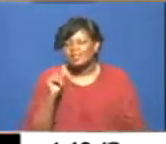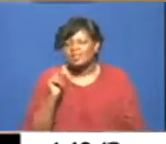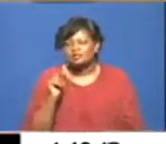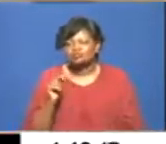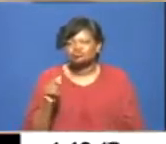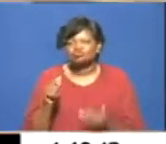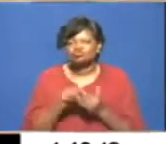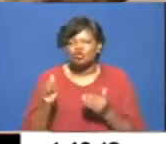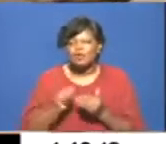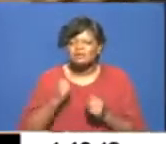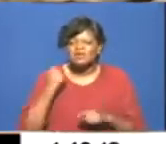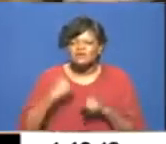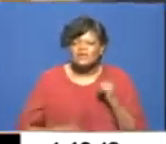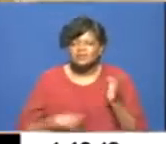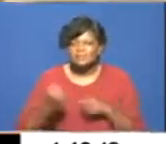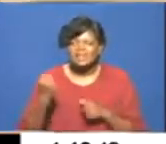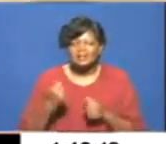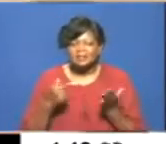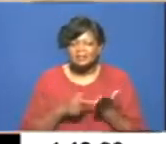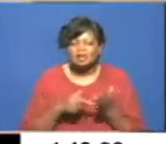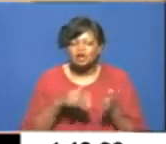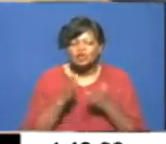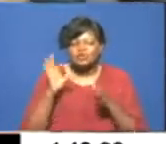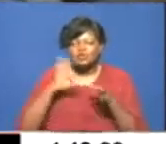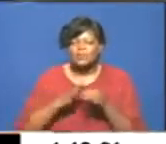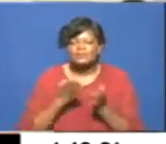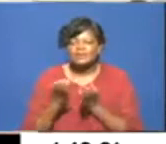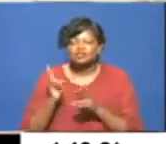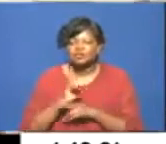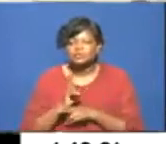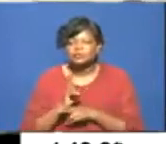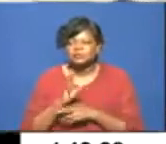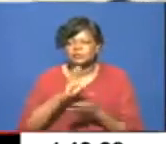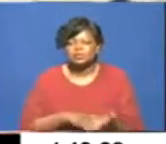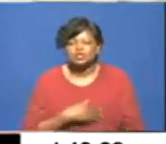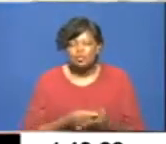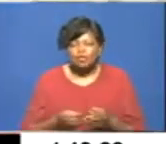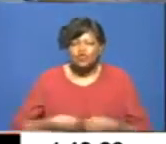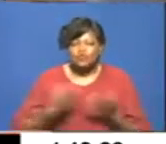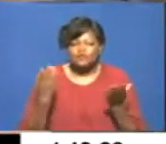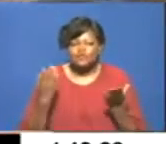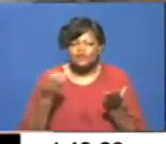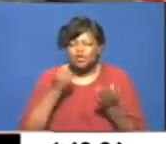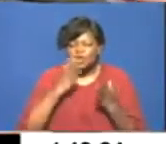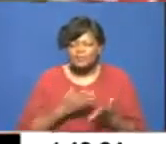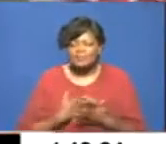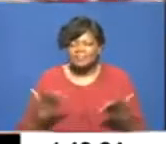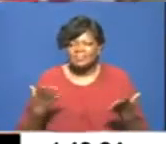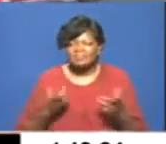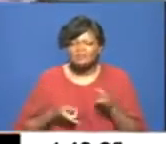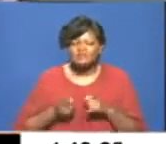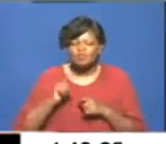annual sales. The digital platform, which connects businesses using its network to distributors of consumer goods, raised